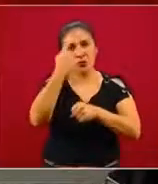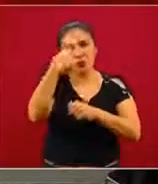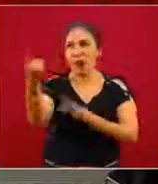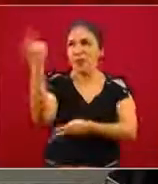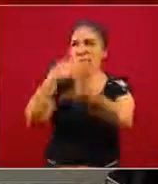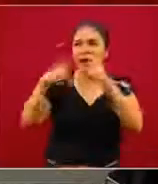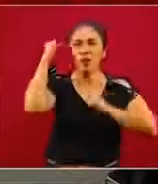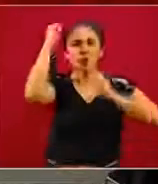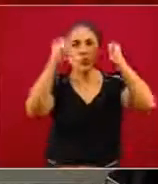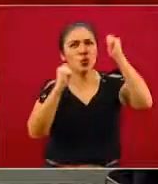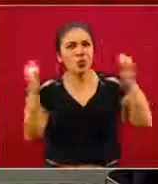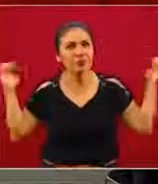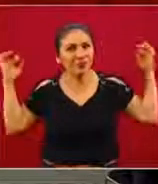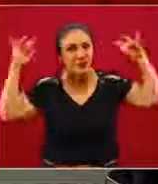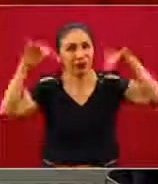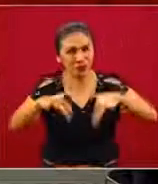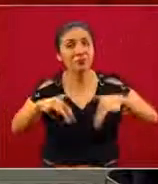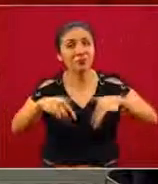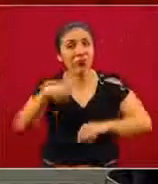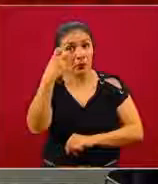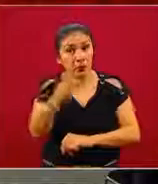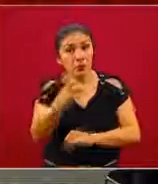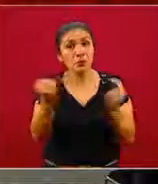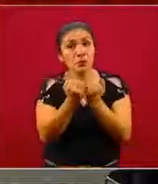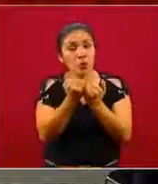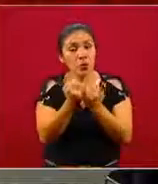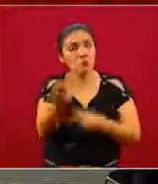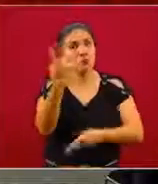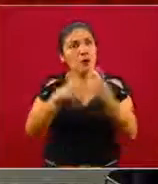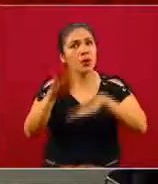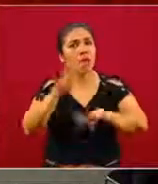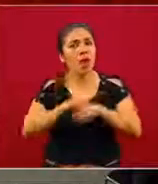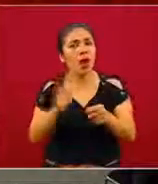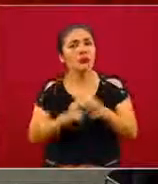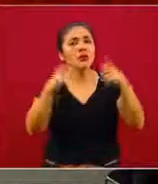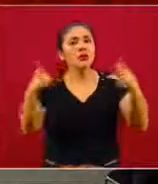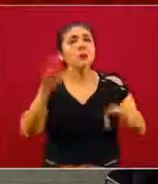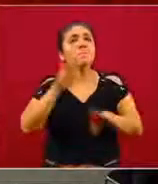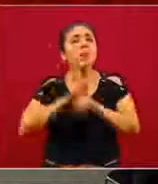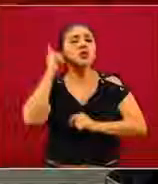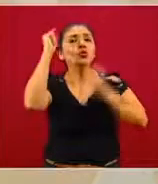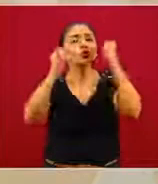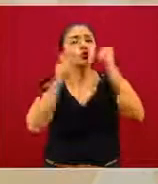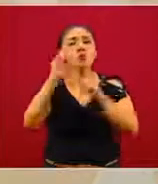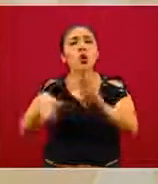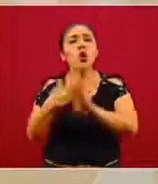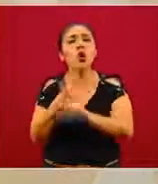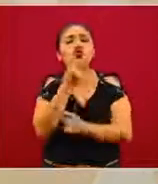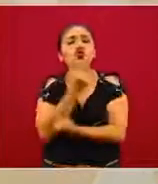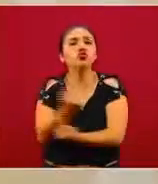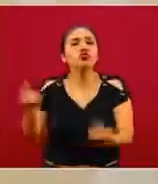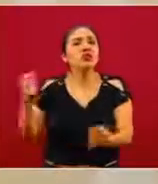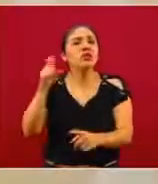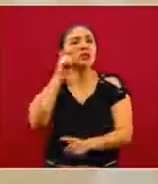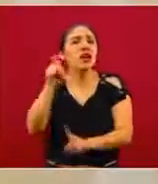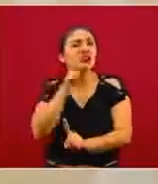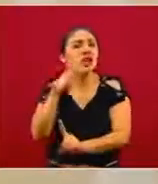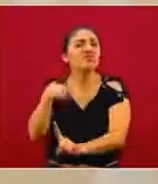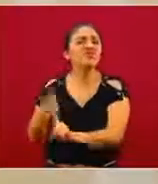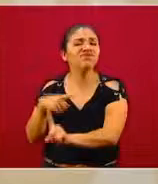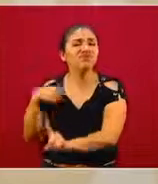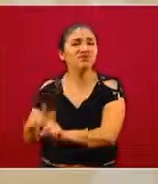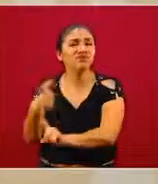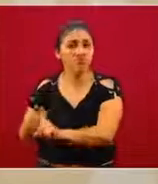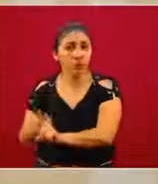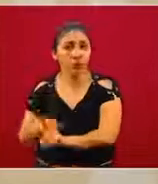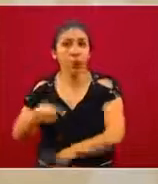sorry, turismo in Mexico, hizo tourism has también que grown so creciera much in Mexico, exorbitantemente el turismo but sexual infantil. also Creció child la sex cobertura de trade that Internet y ha therefore has crecido increased.